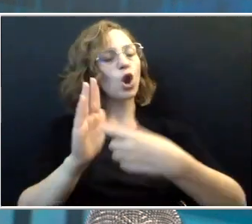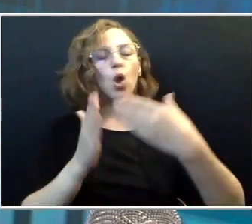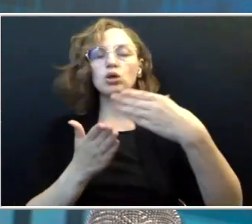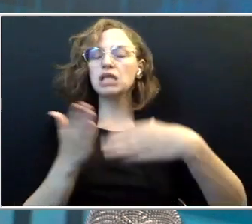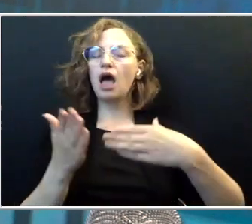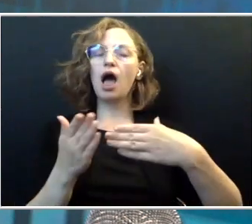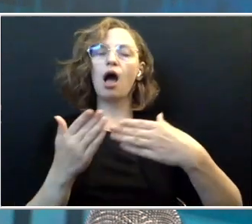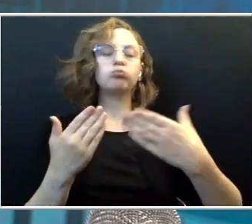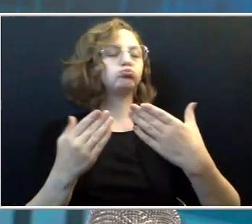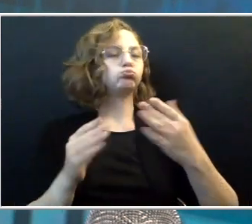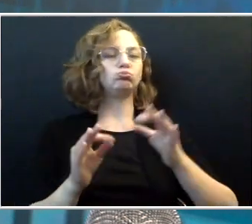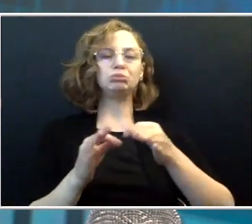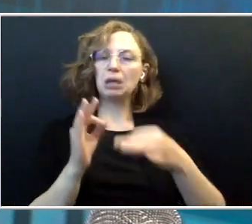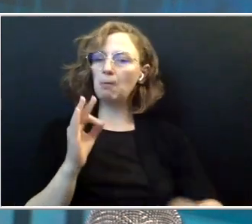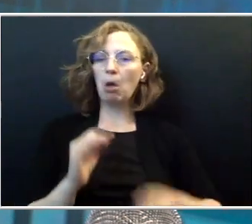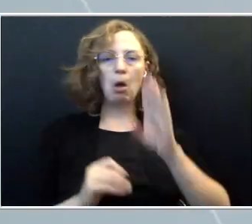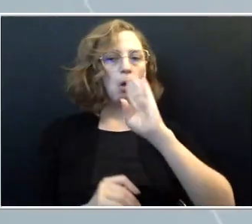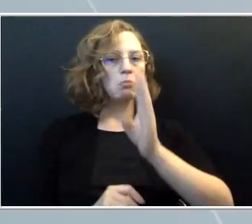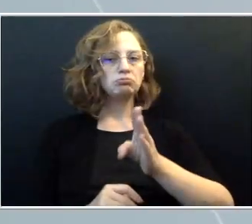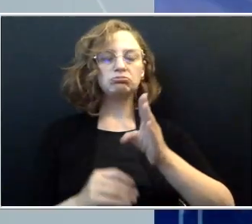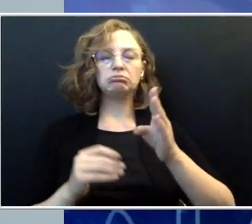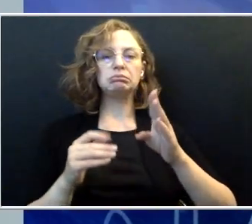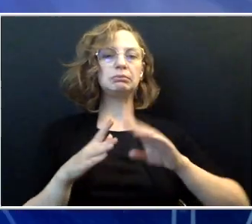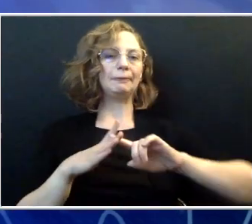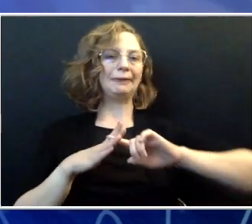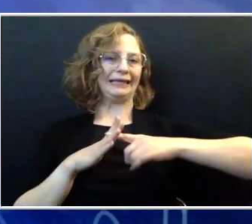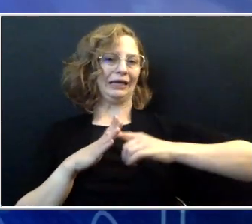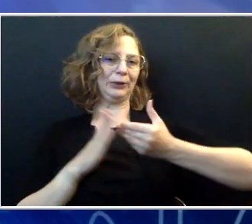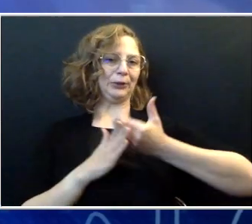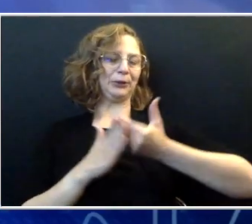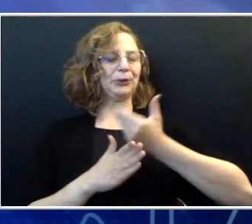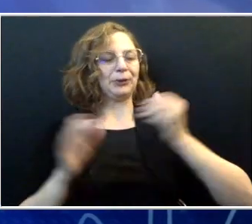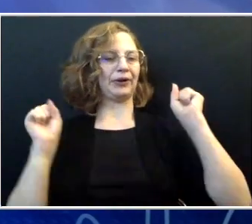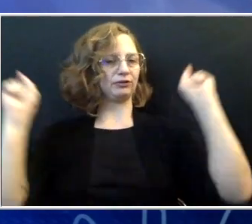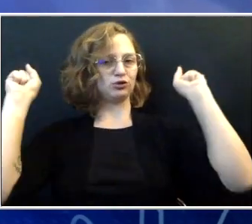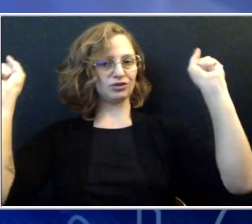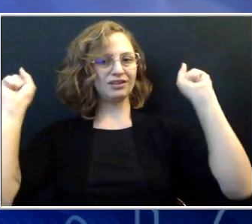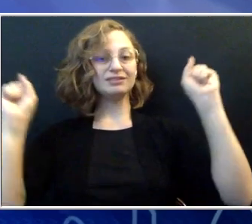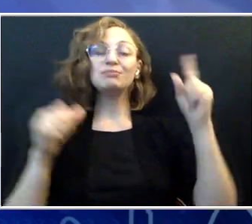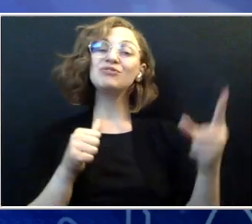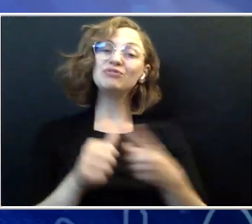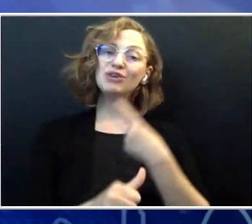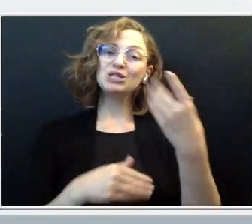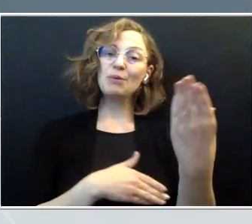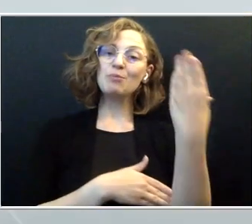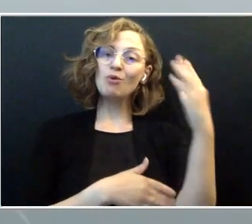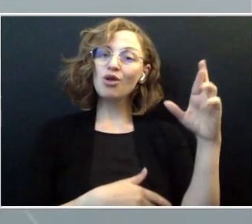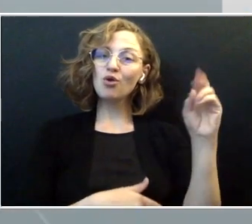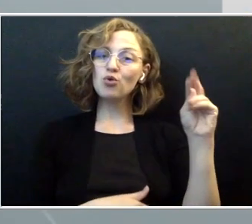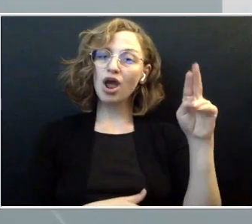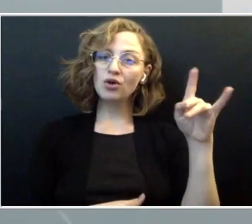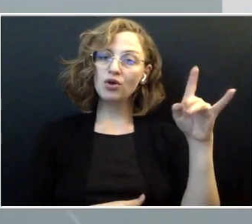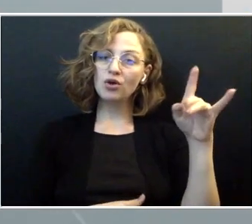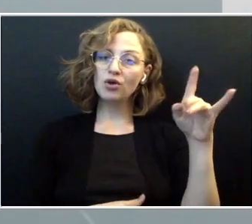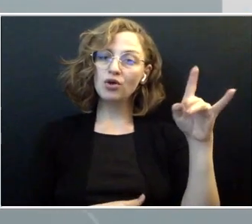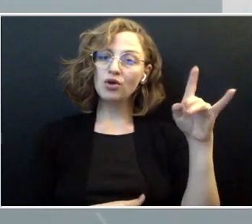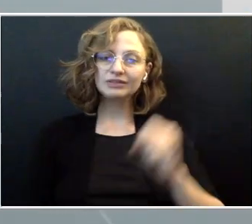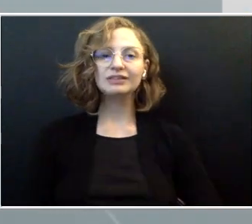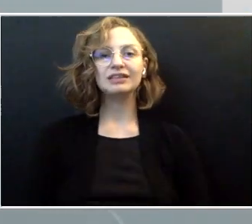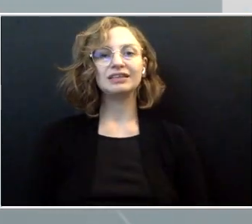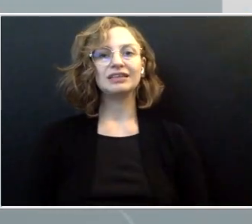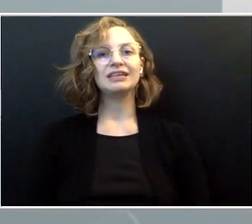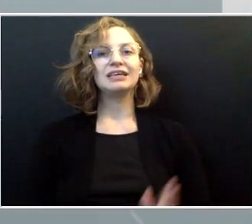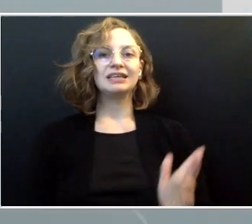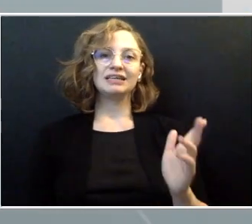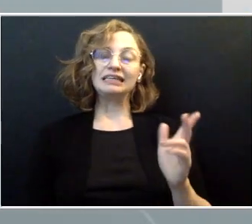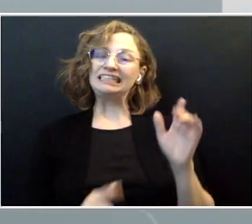now. But first, we're going to do morning rounds. As much fun as we're going to have with exercise, this one is a hard one. A